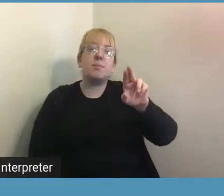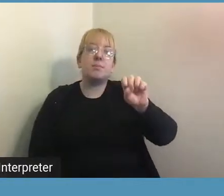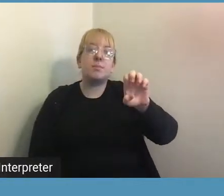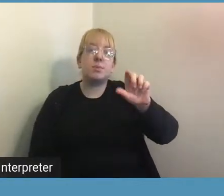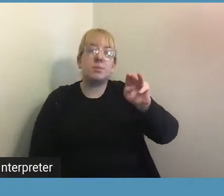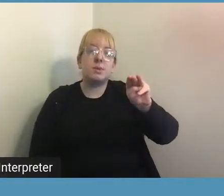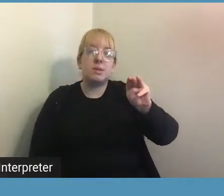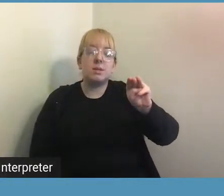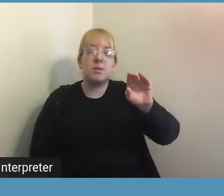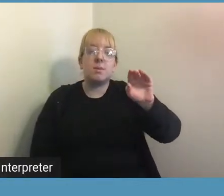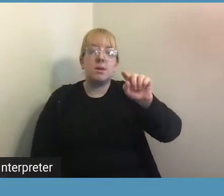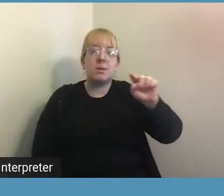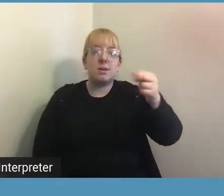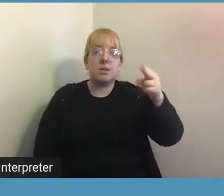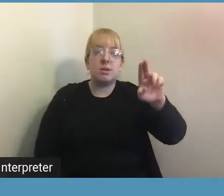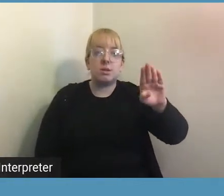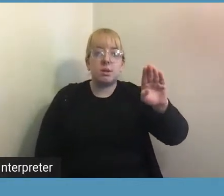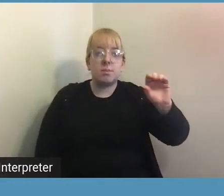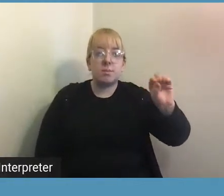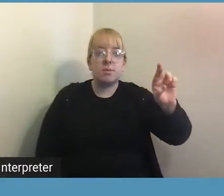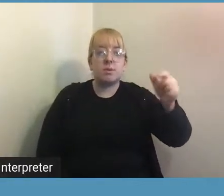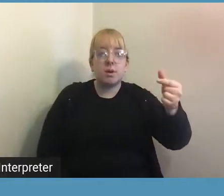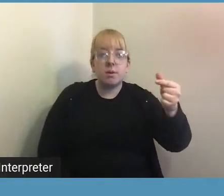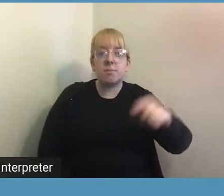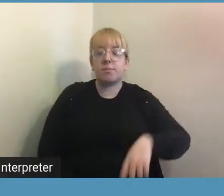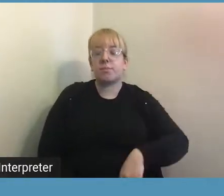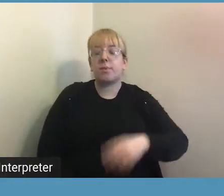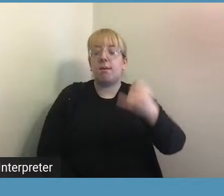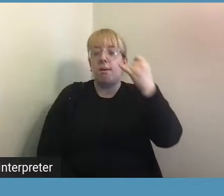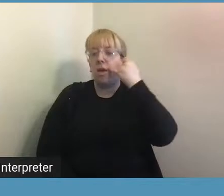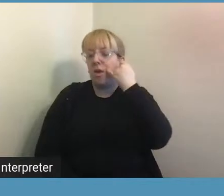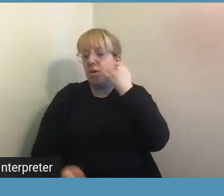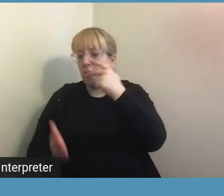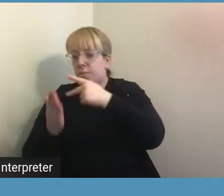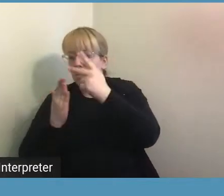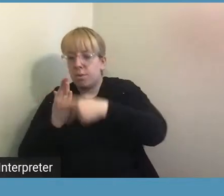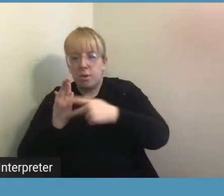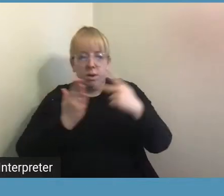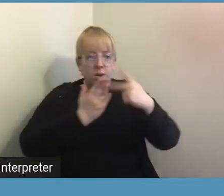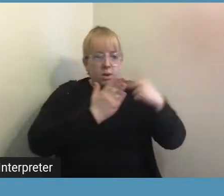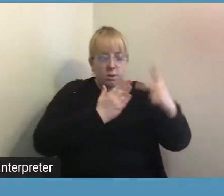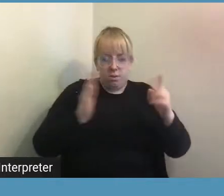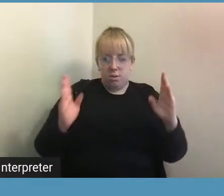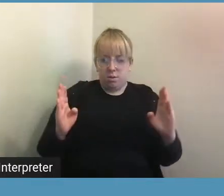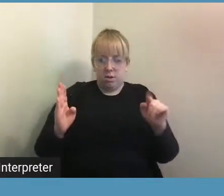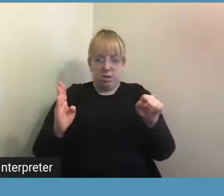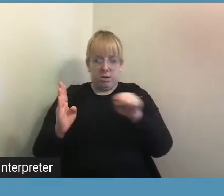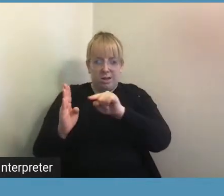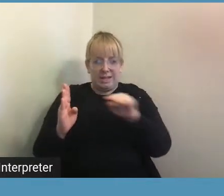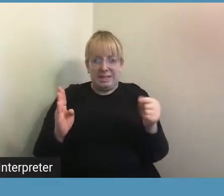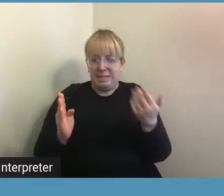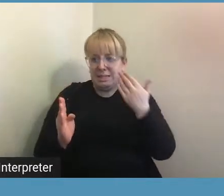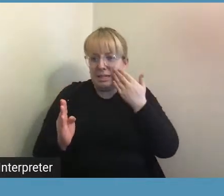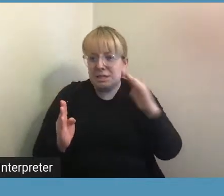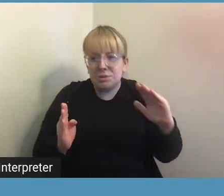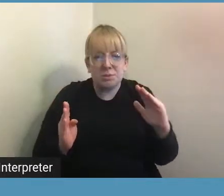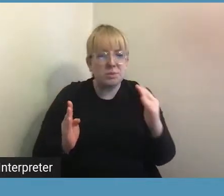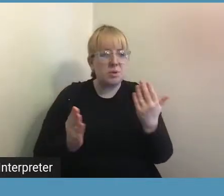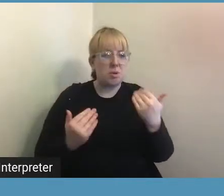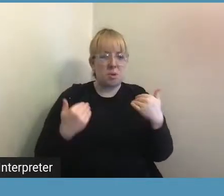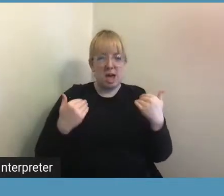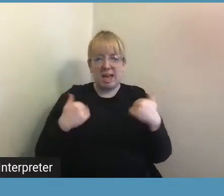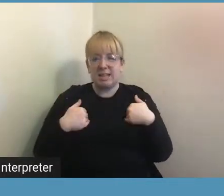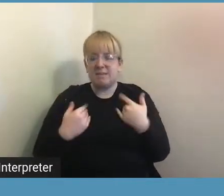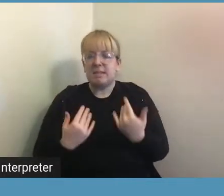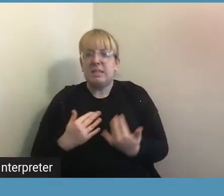museum-hub.org. If you're looking for help between programs, please visit this forum, create a login, and post your questions. A member of the